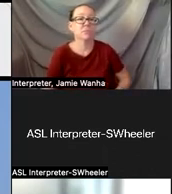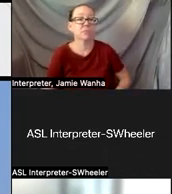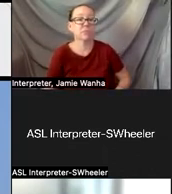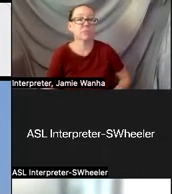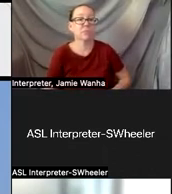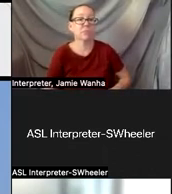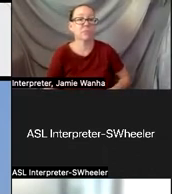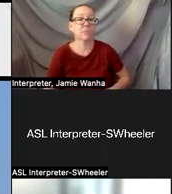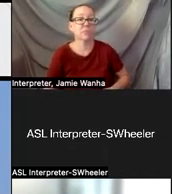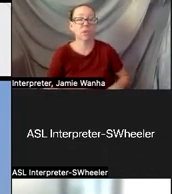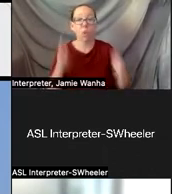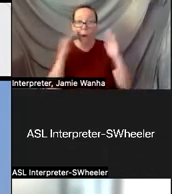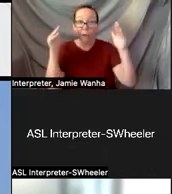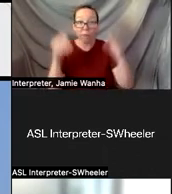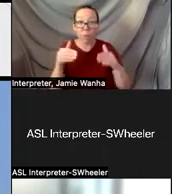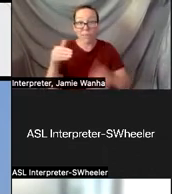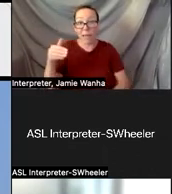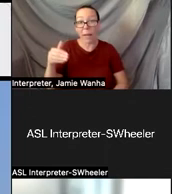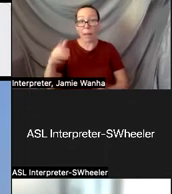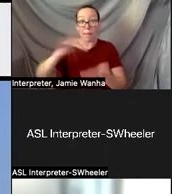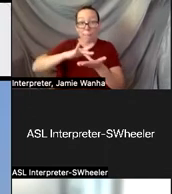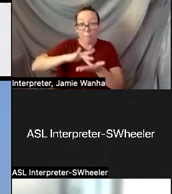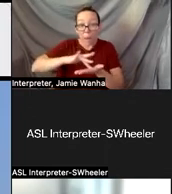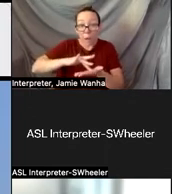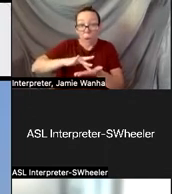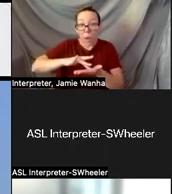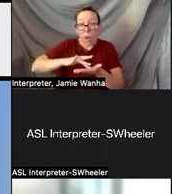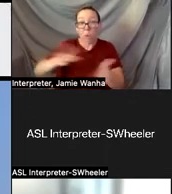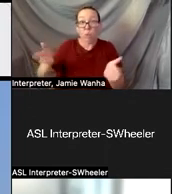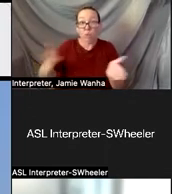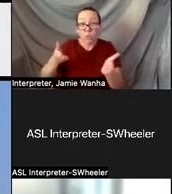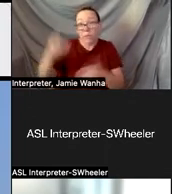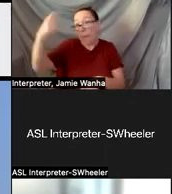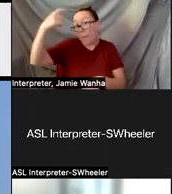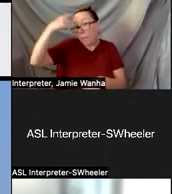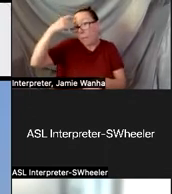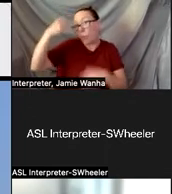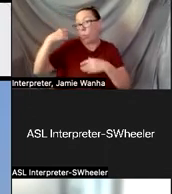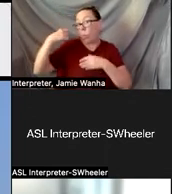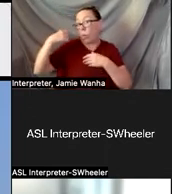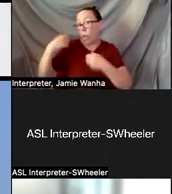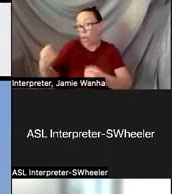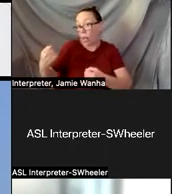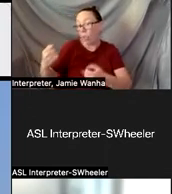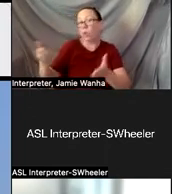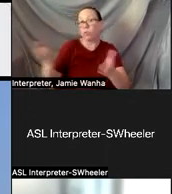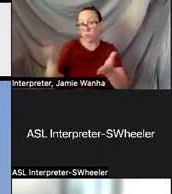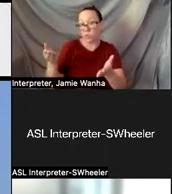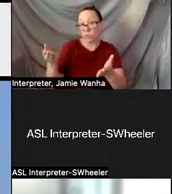quite a bit on medical and mental health services. There's going to be a lot of injuries, both physical and mental, after following an